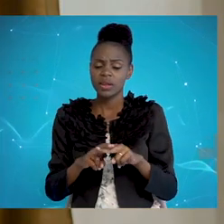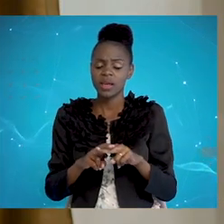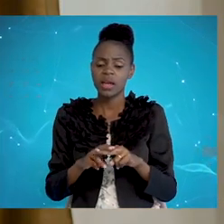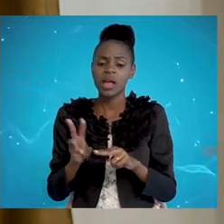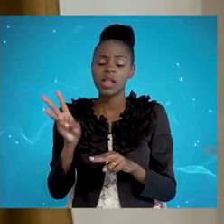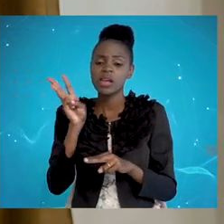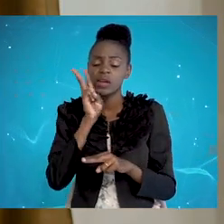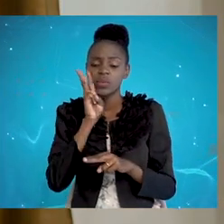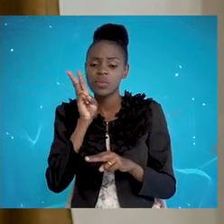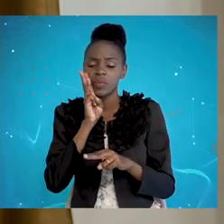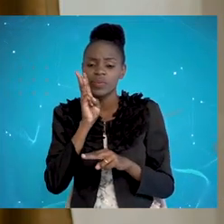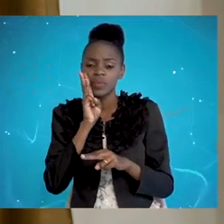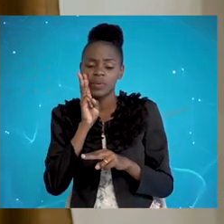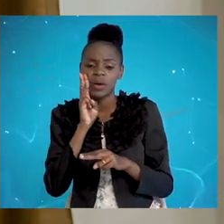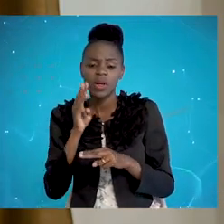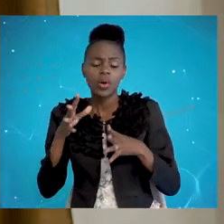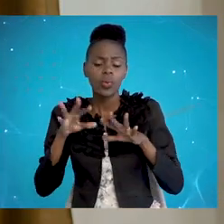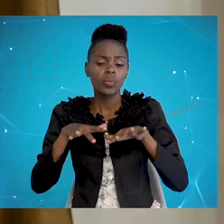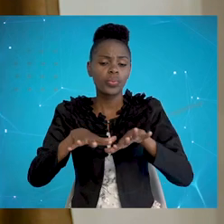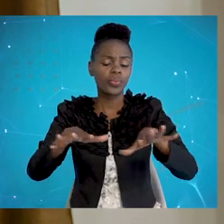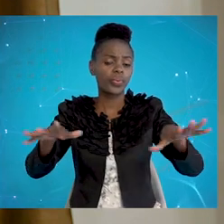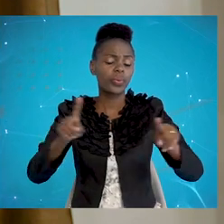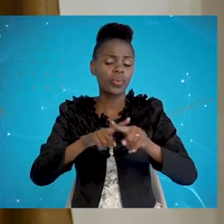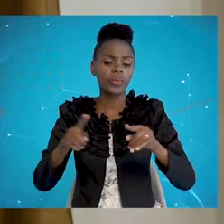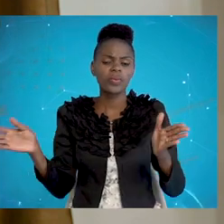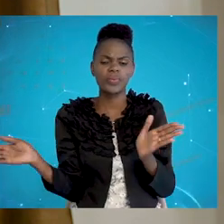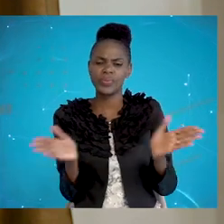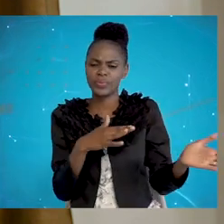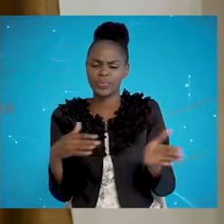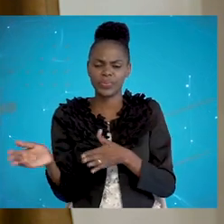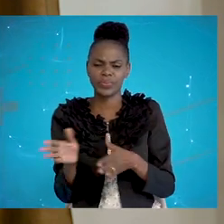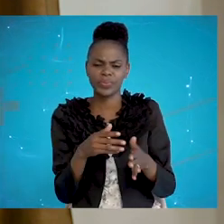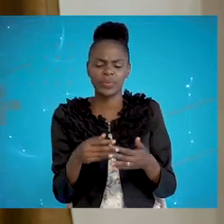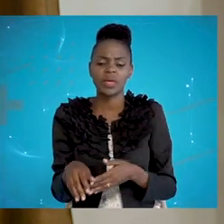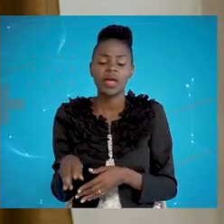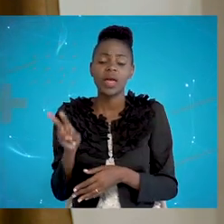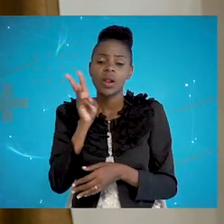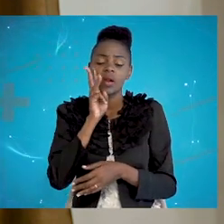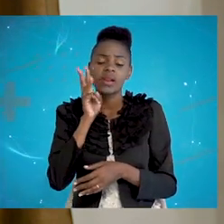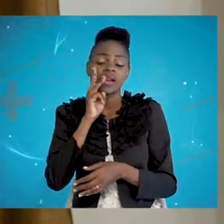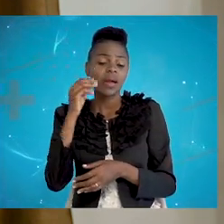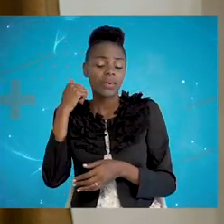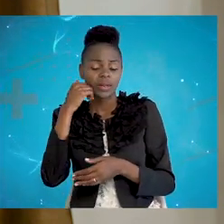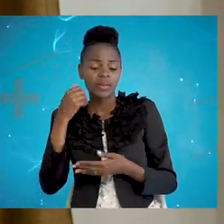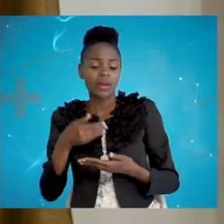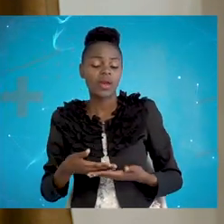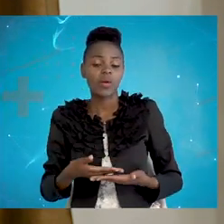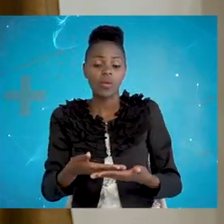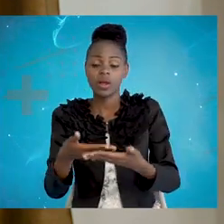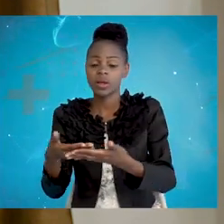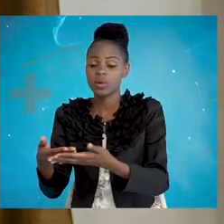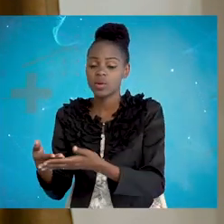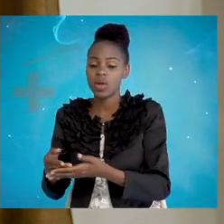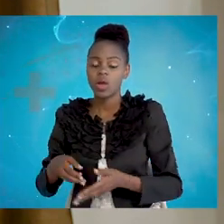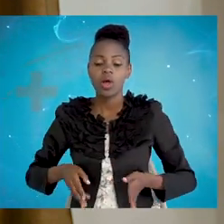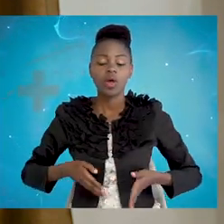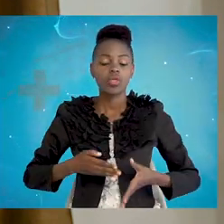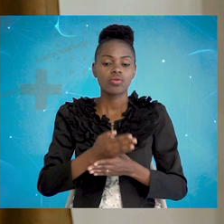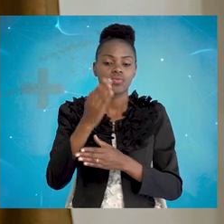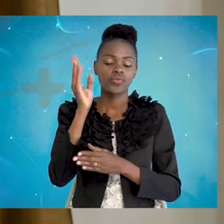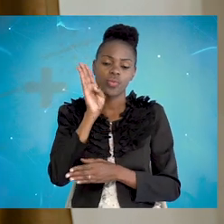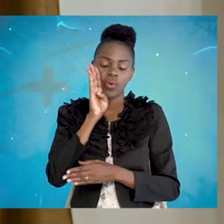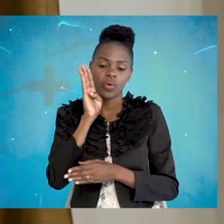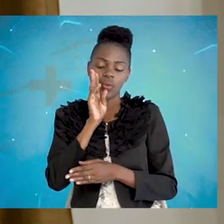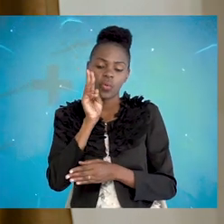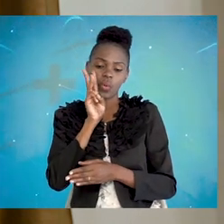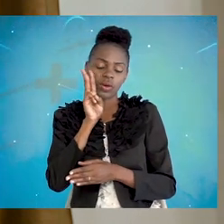disasters such as Cyclone Freddy. It's waterborne, it passes by water. And if we have these kind